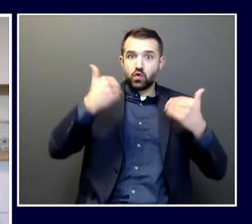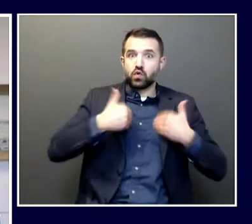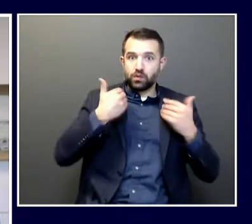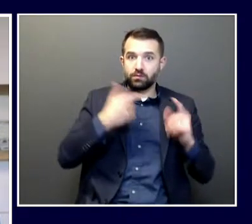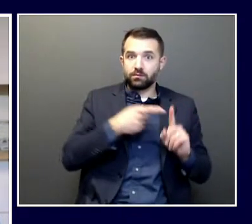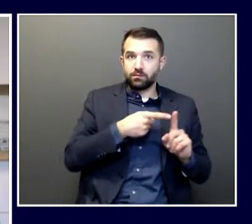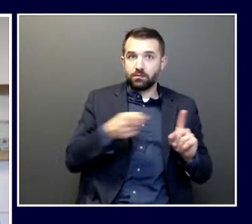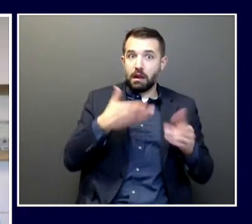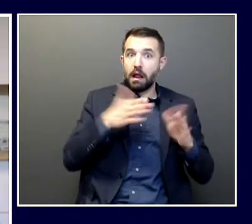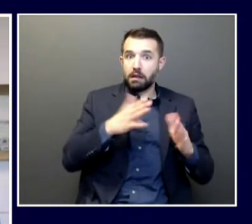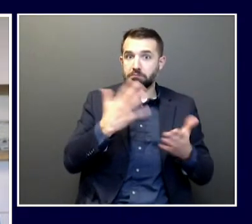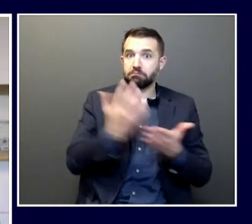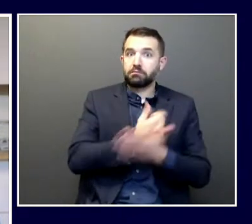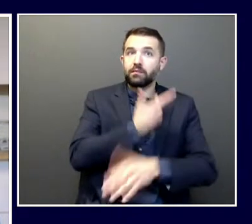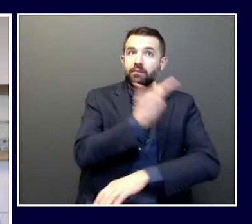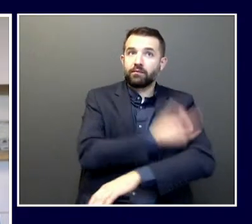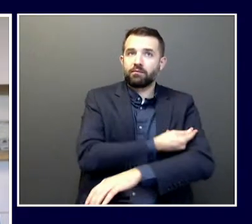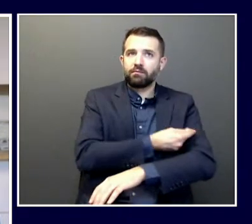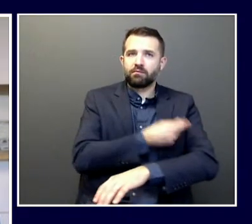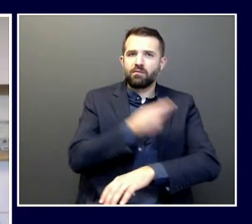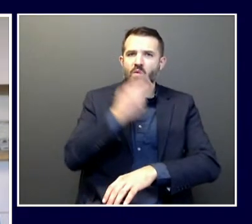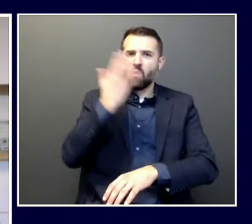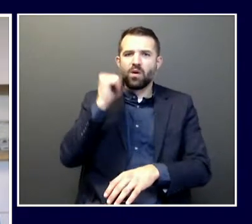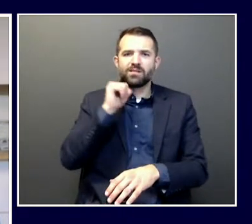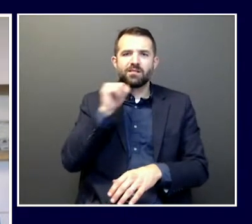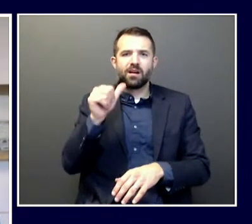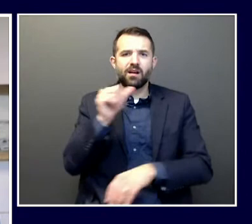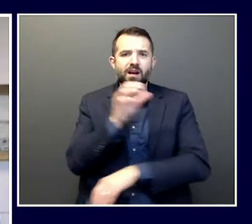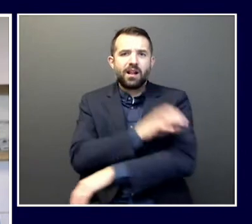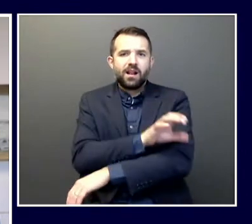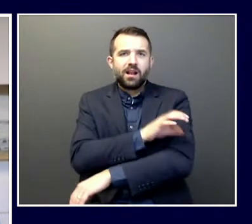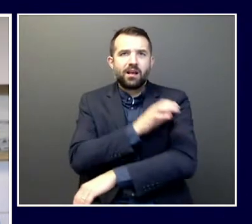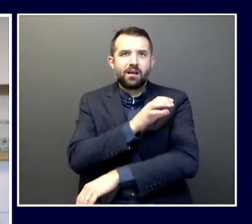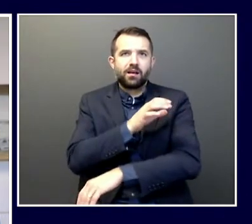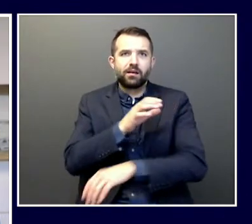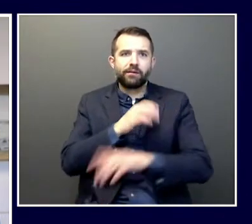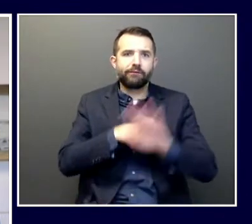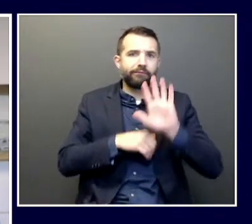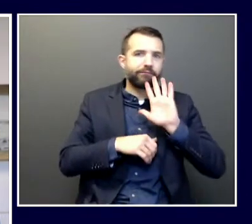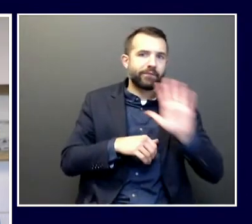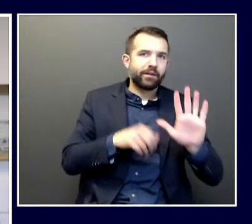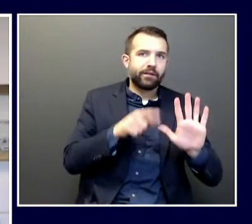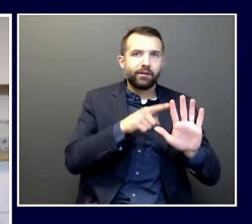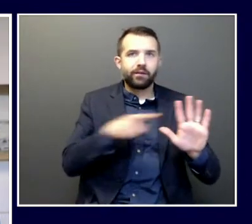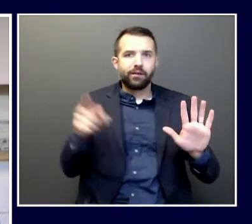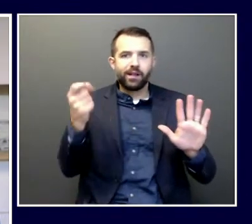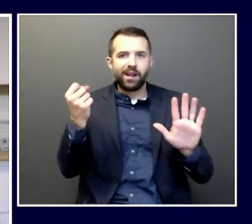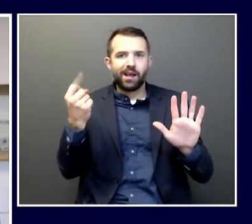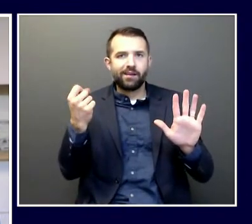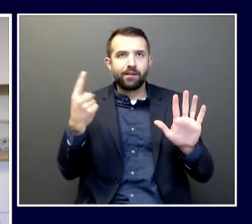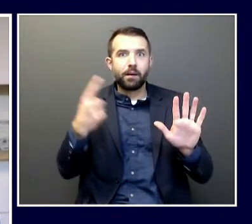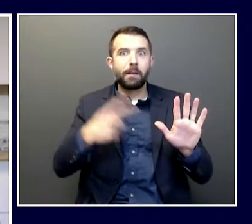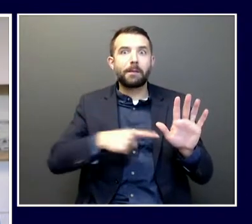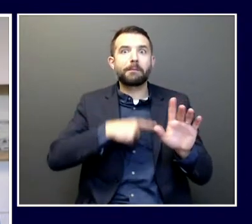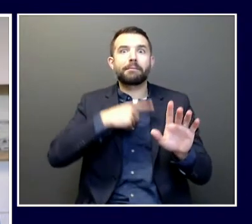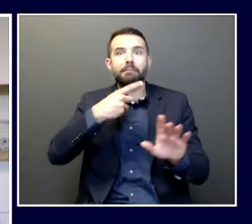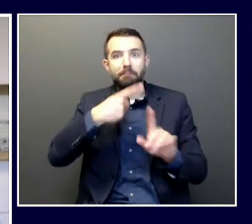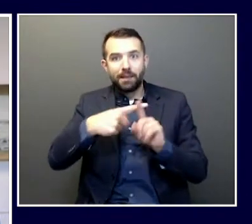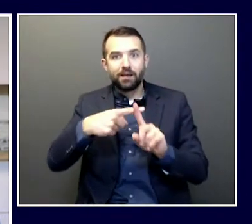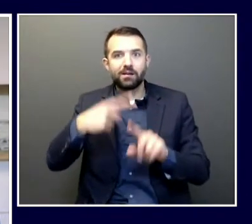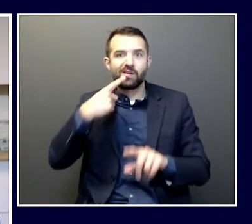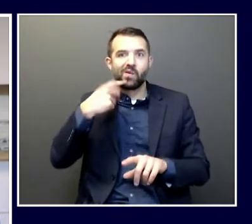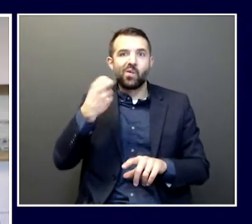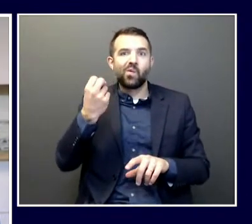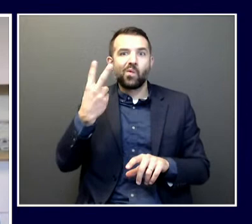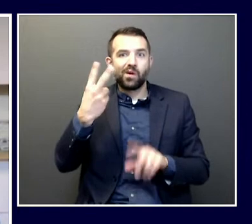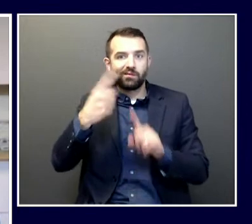also having 12 and older clinics at schools? Yep, some are doing it. What we've said to providers,